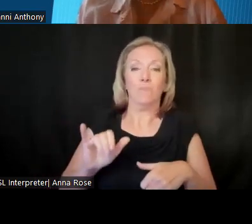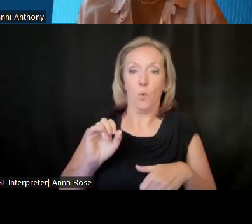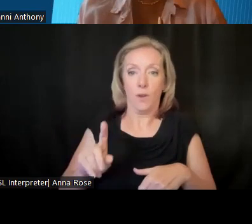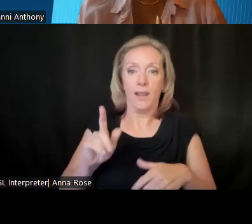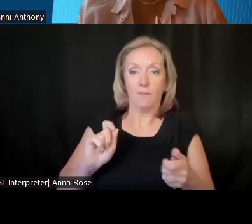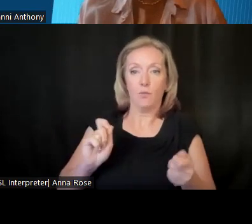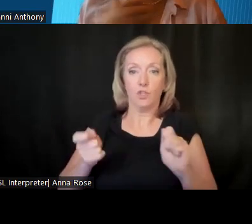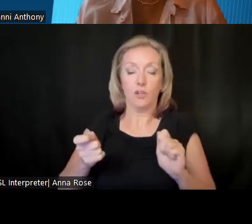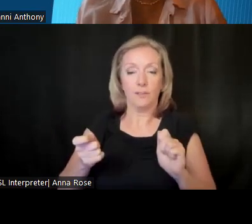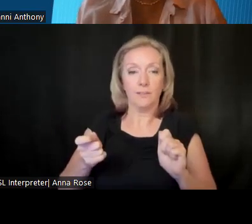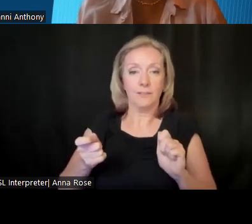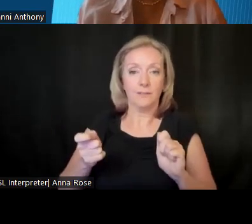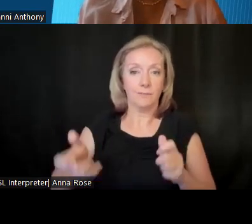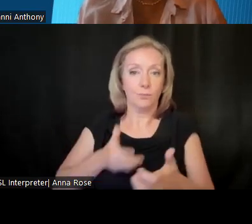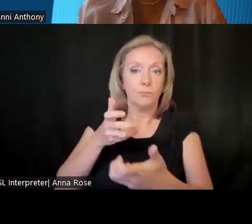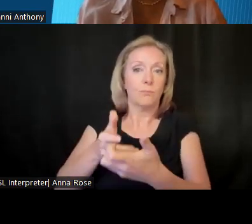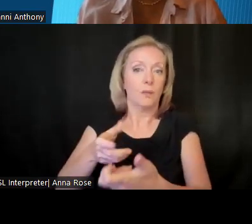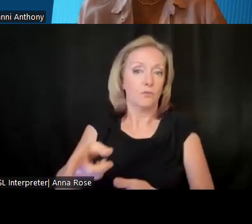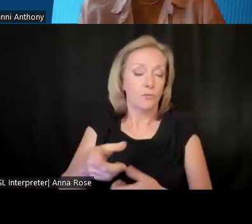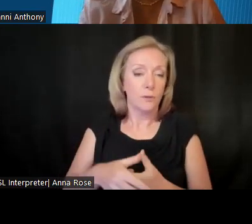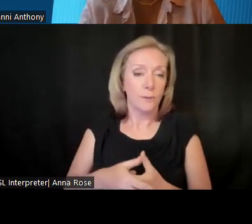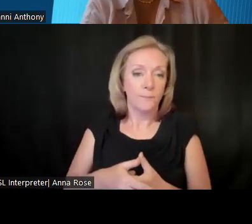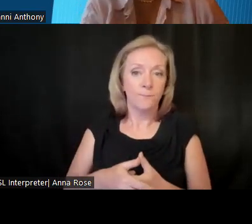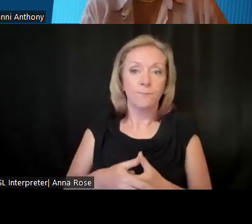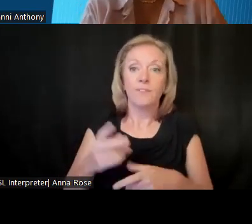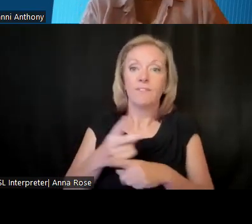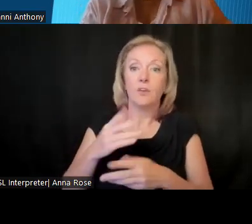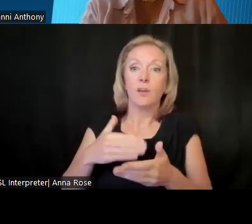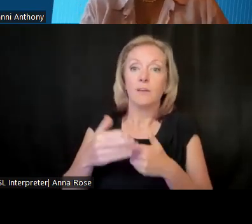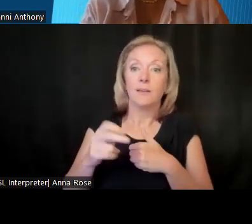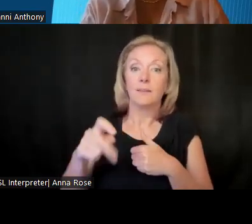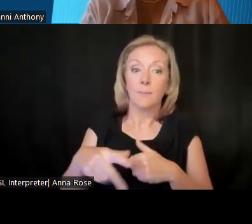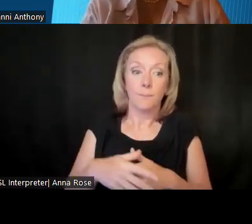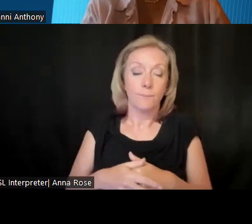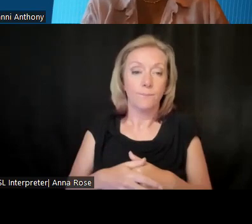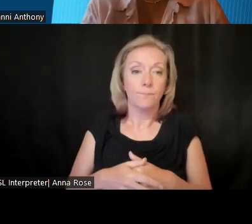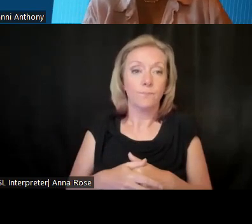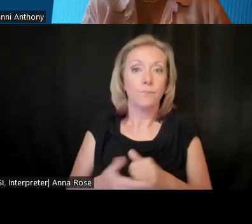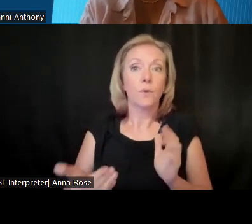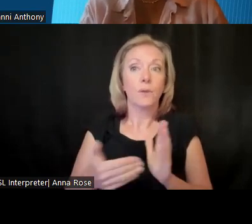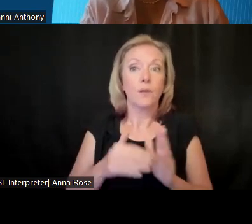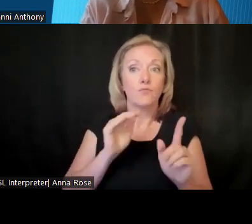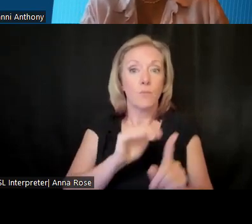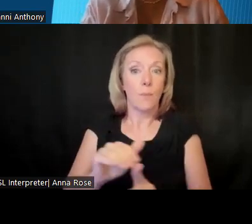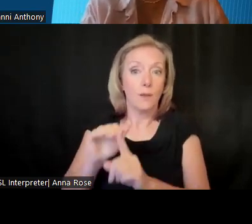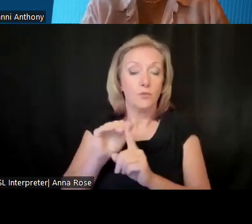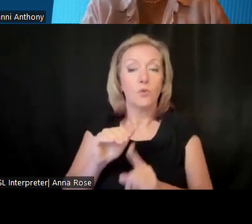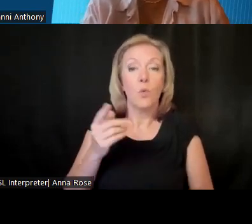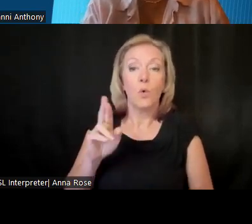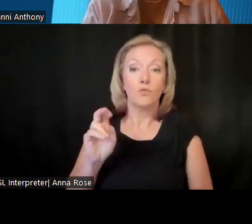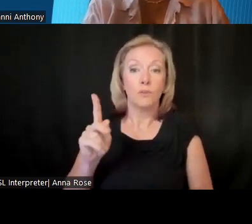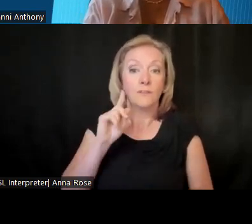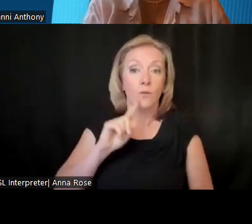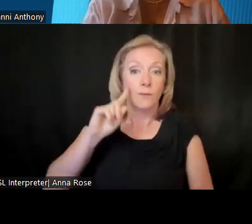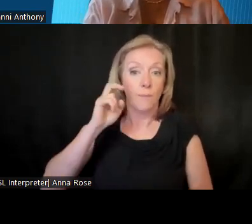do from a clinical perspective. Now, what's our next step? So I would just remind you that one of the risks of deaf blindness